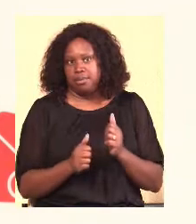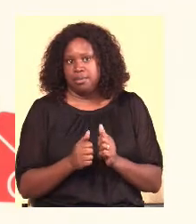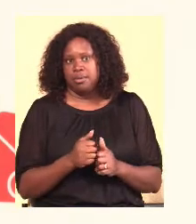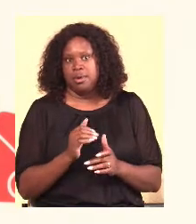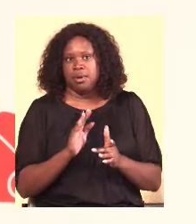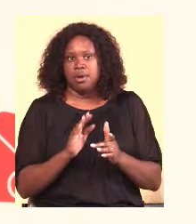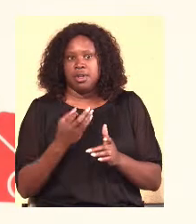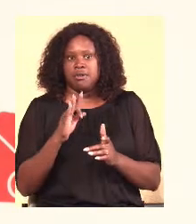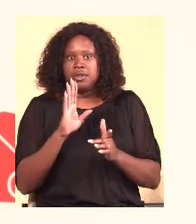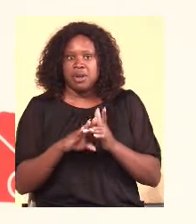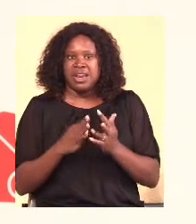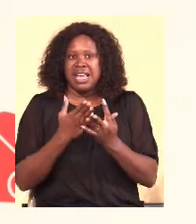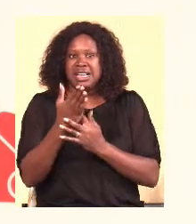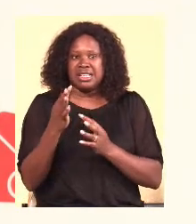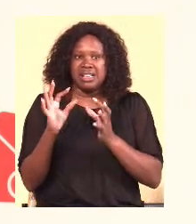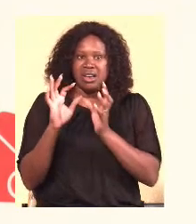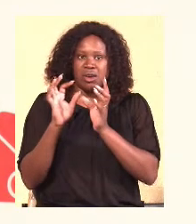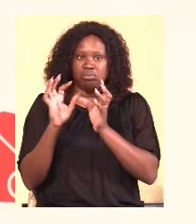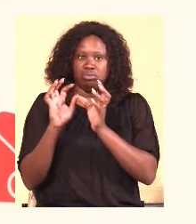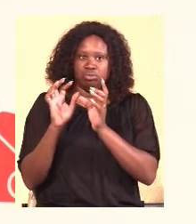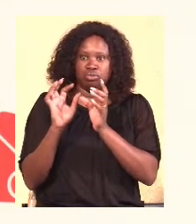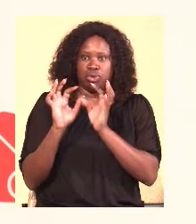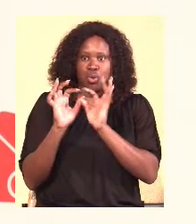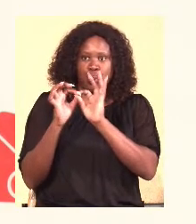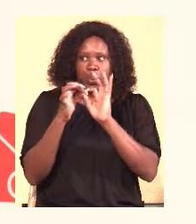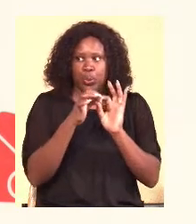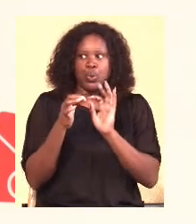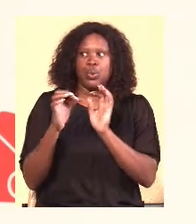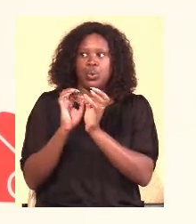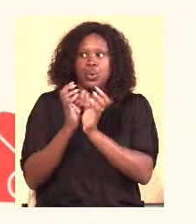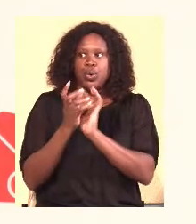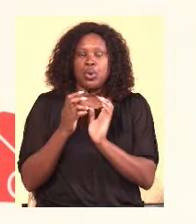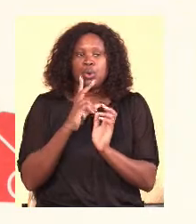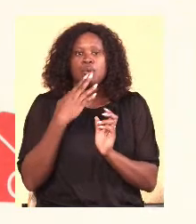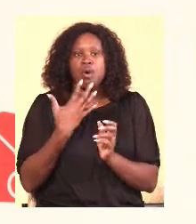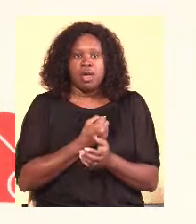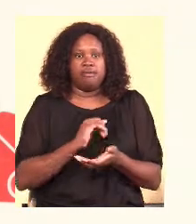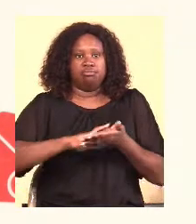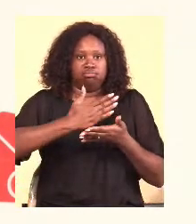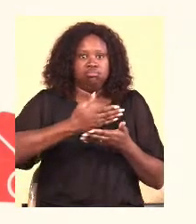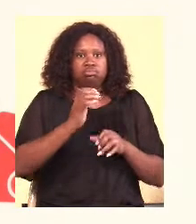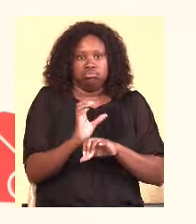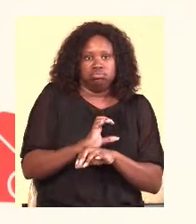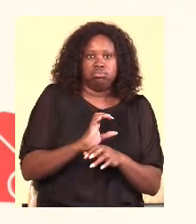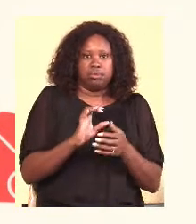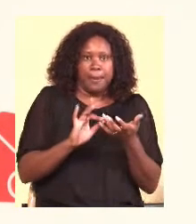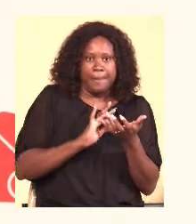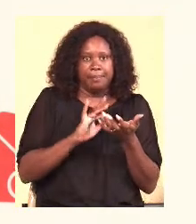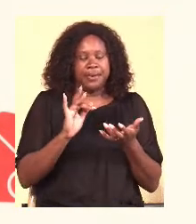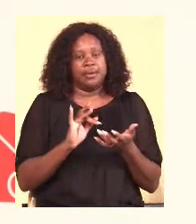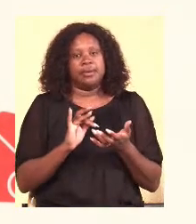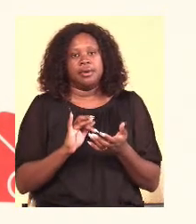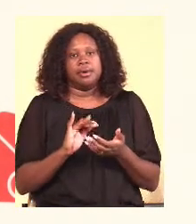access, connectivity, and ownership of the necessary gadgets to